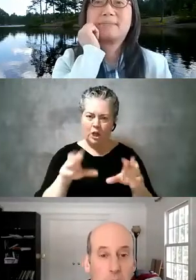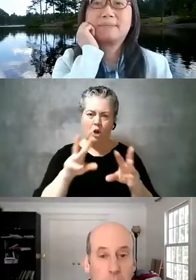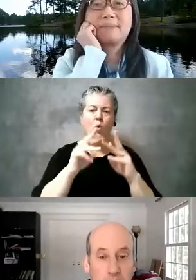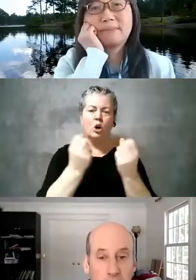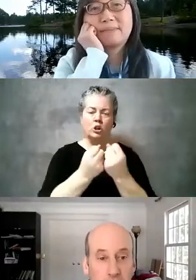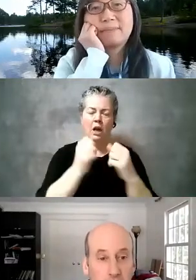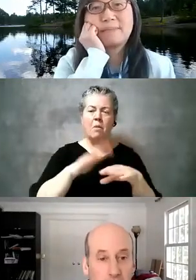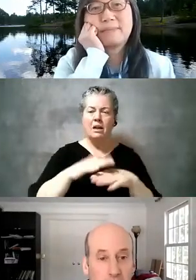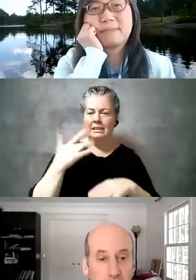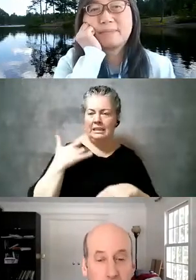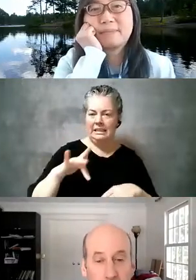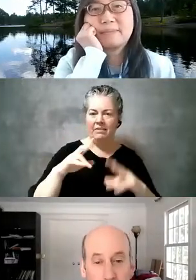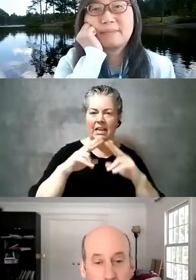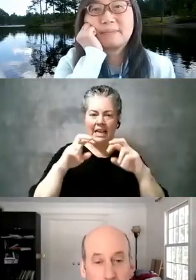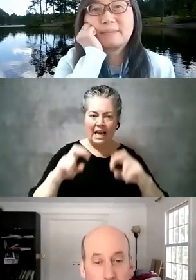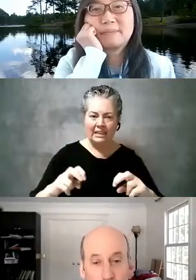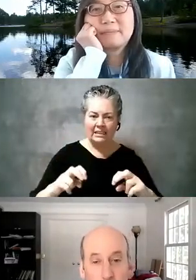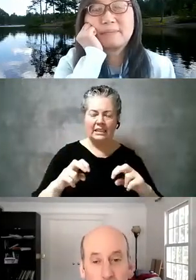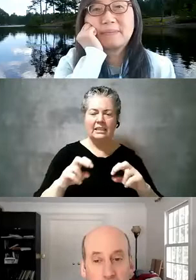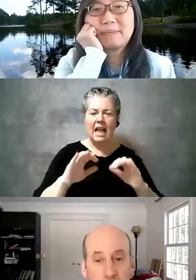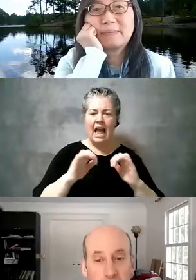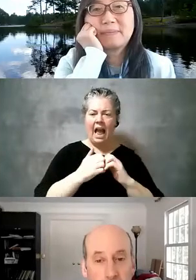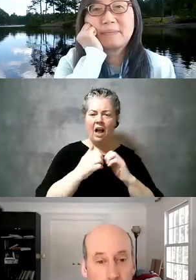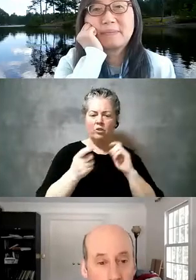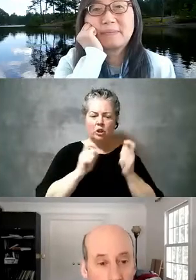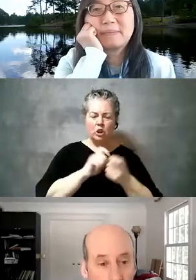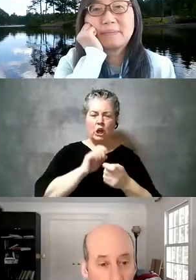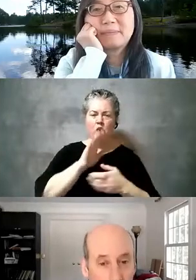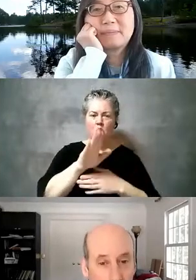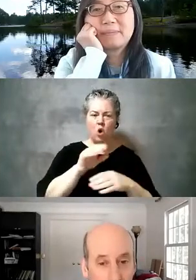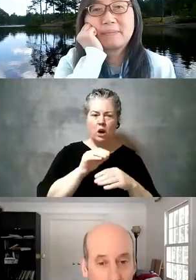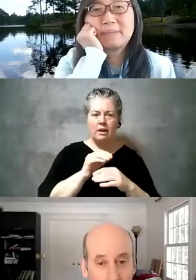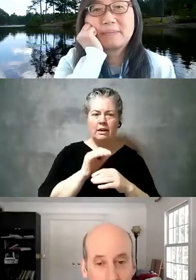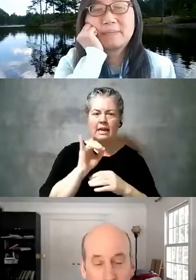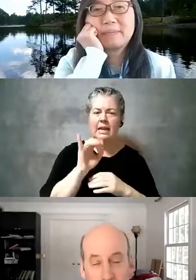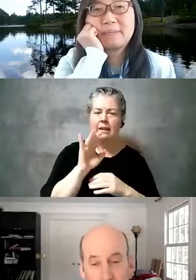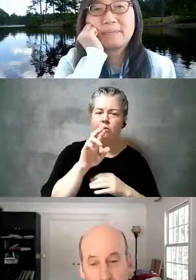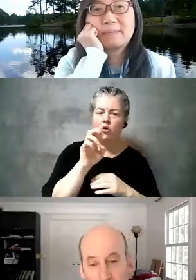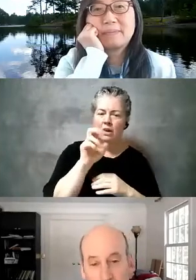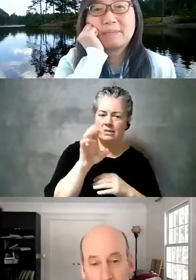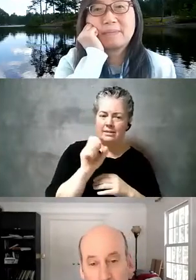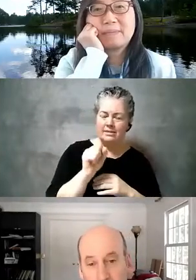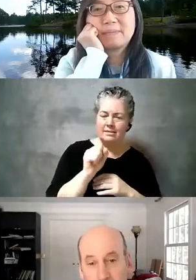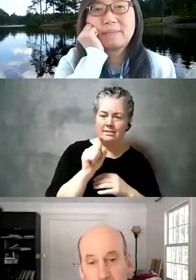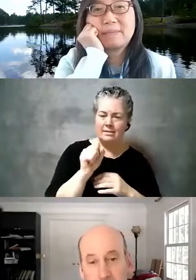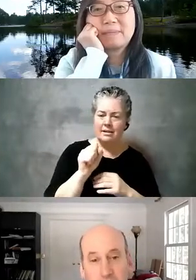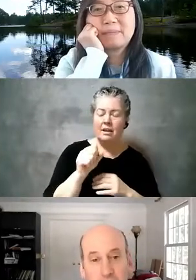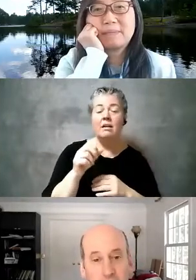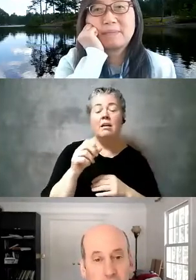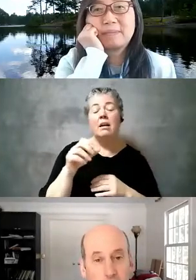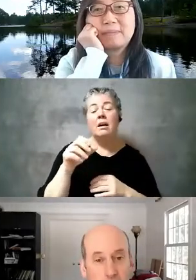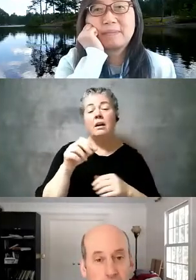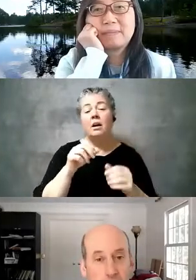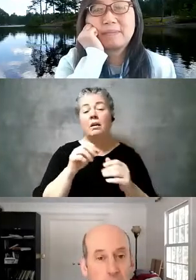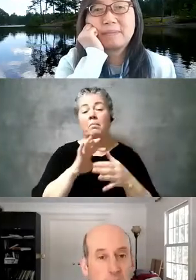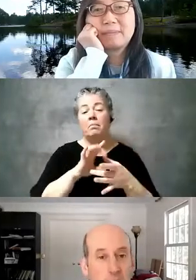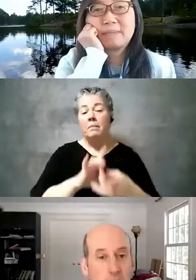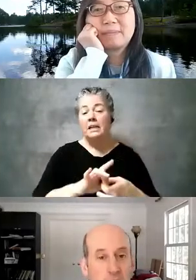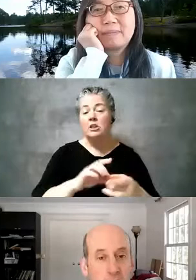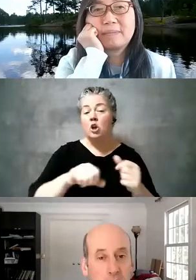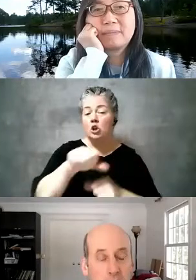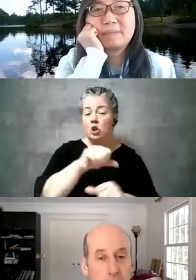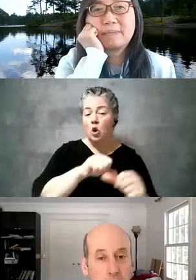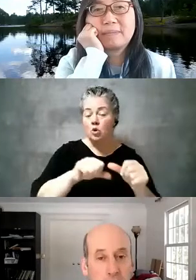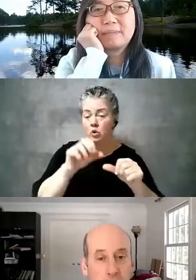called "What Would It Take to Change Your Inference? Quantifying the Discourse about Causal Inferences in the Social Sciences." And in that workshop, we would